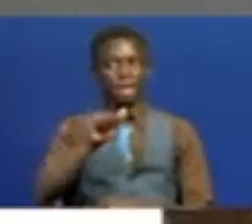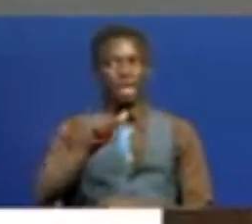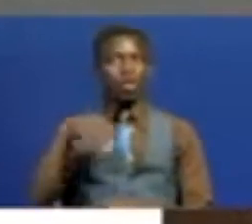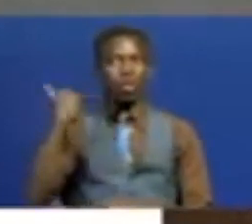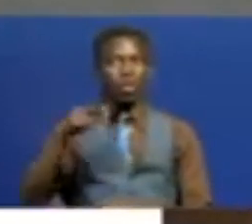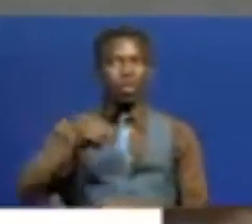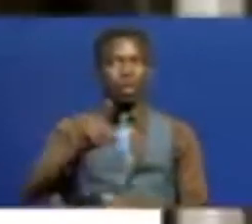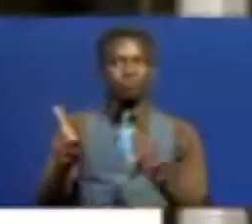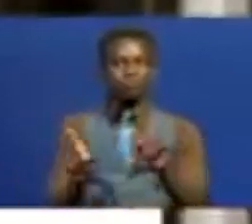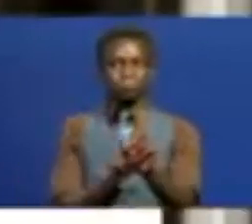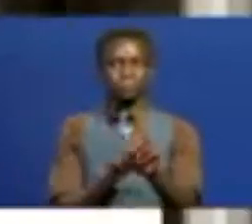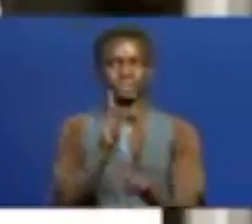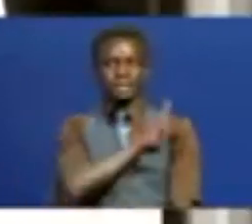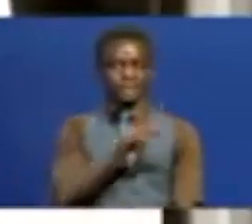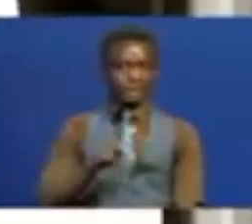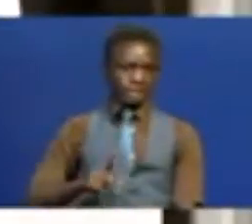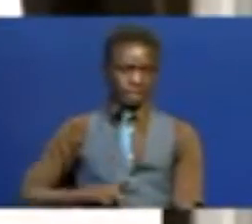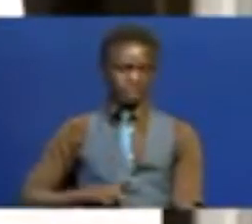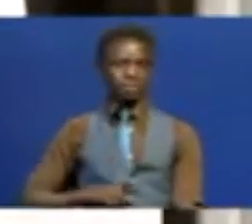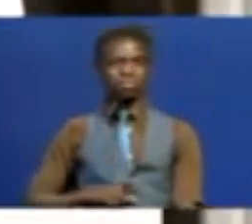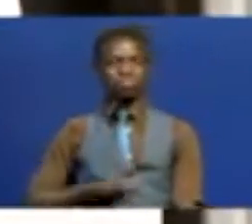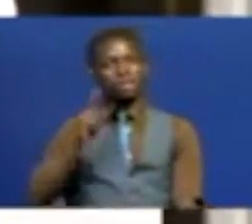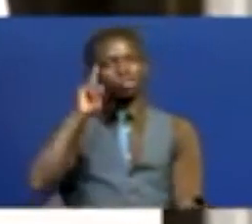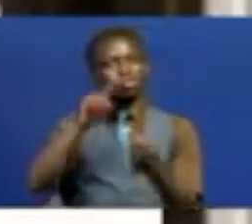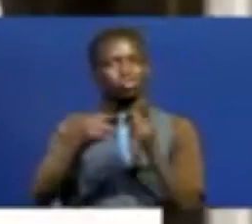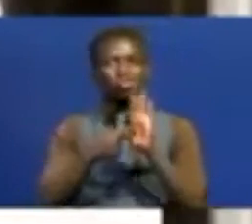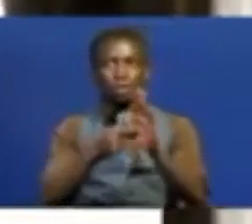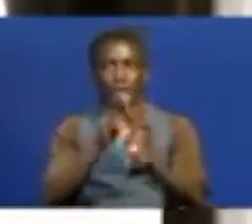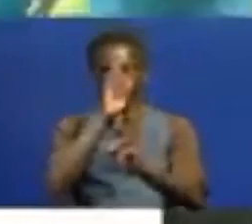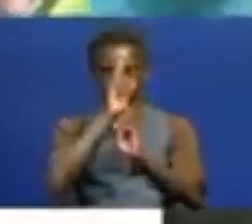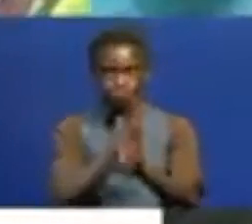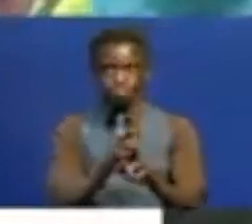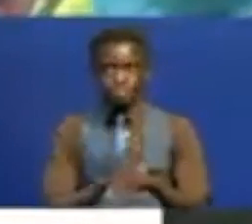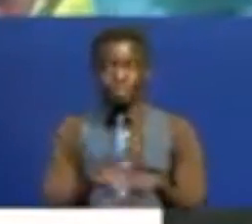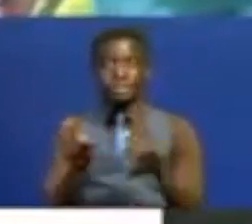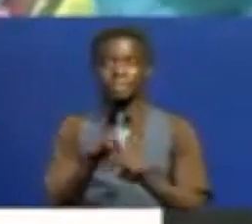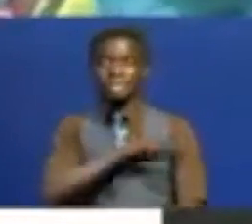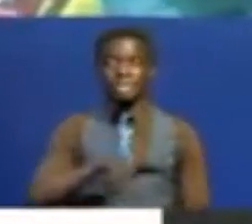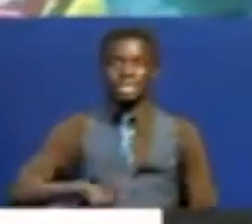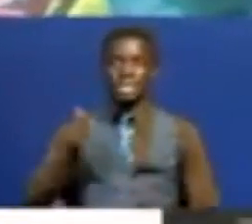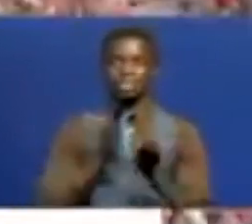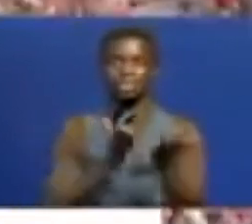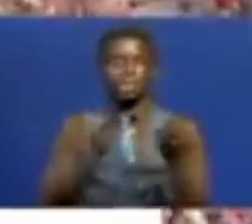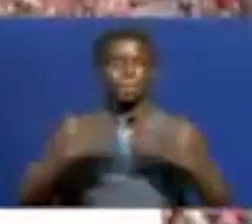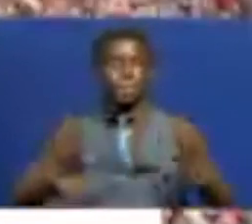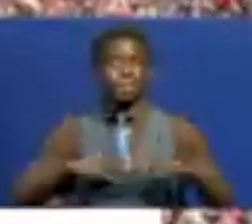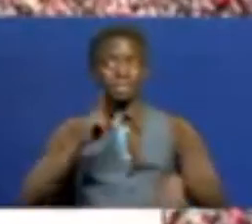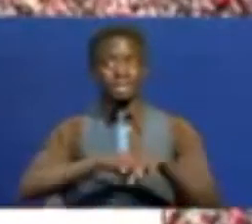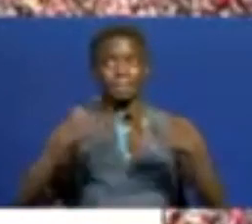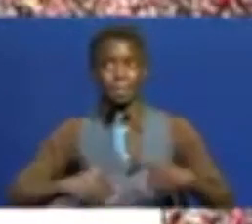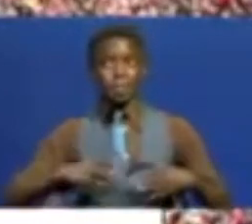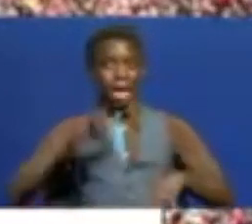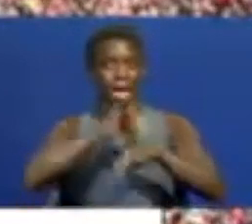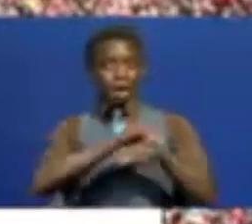respect to the king. While he has no political powers, the king's role is service to the people. And when the people get the chance